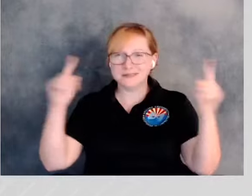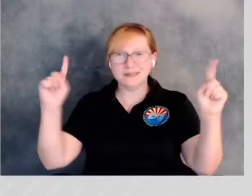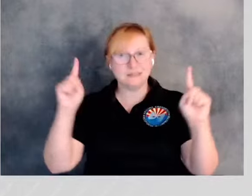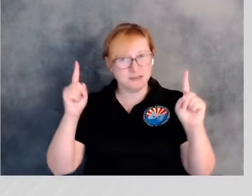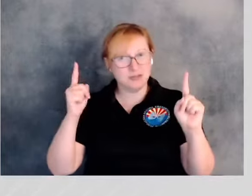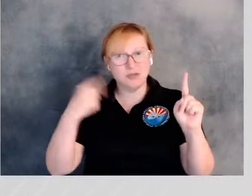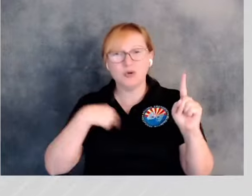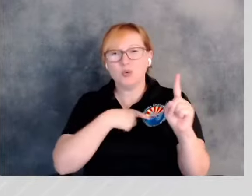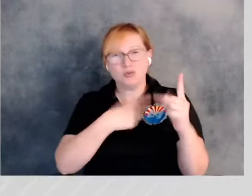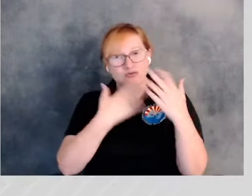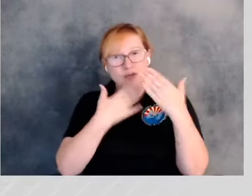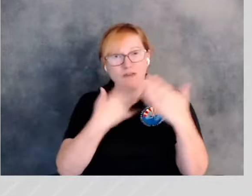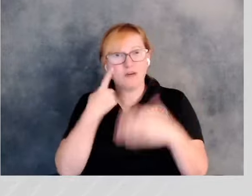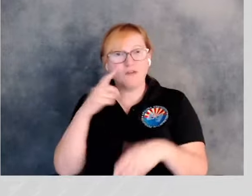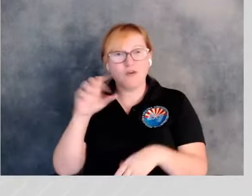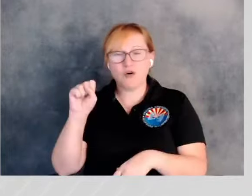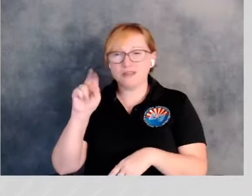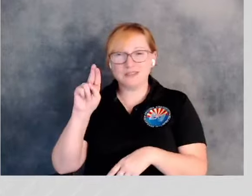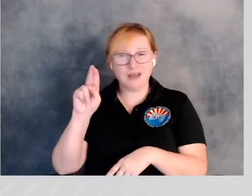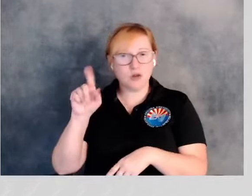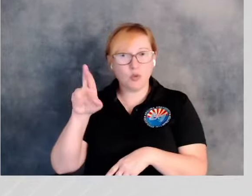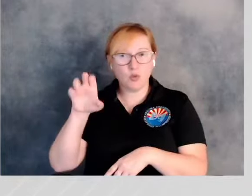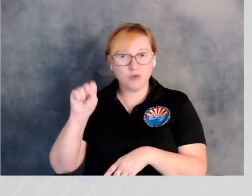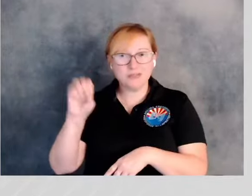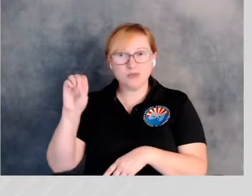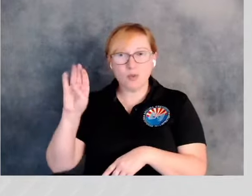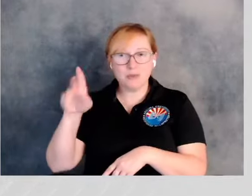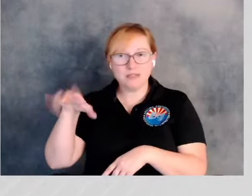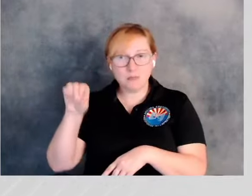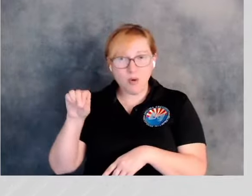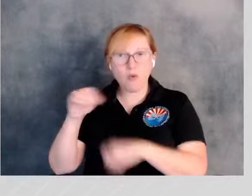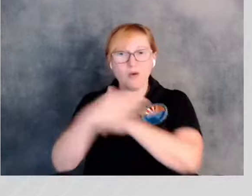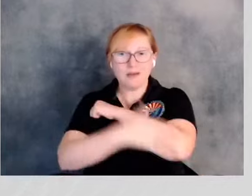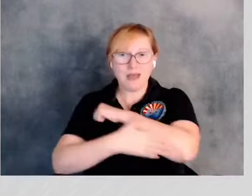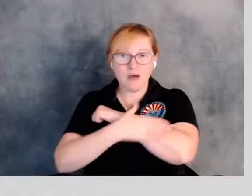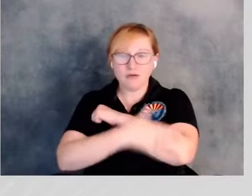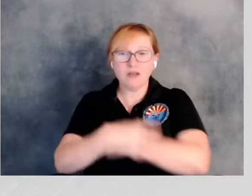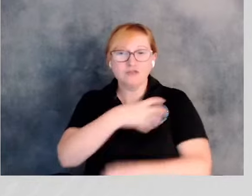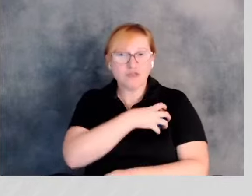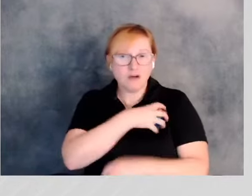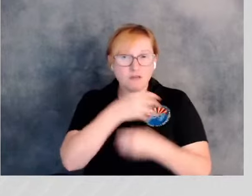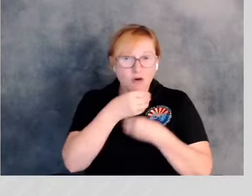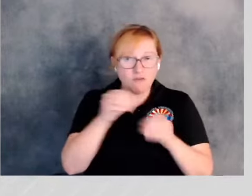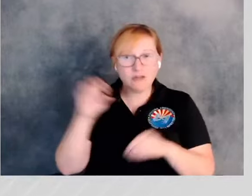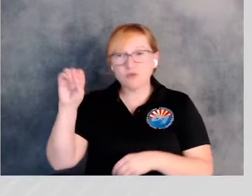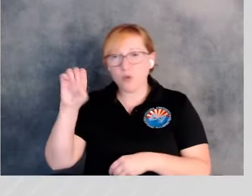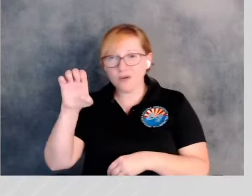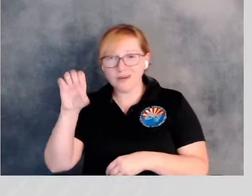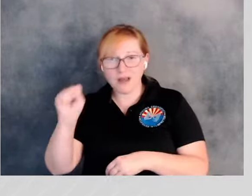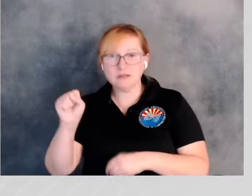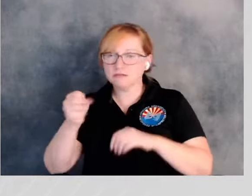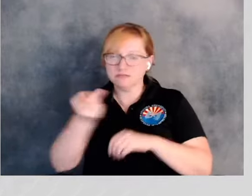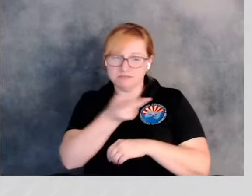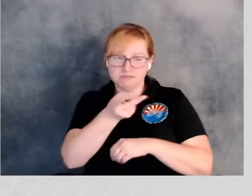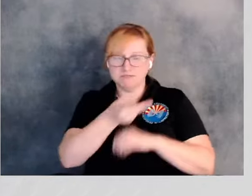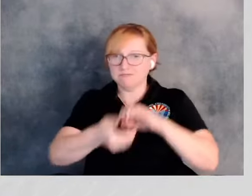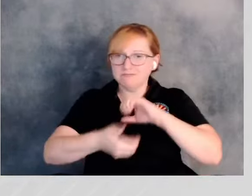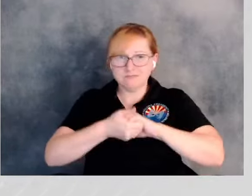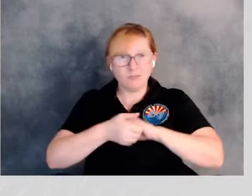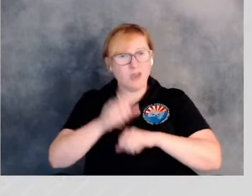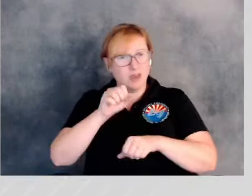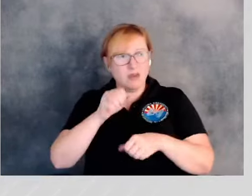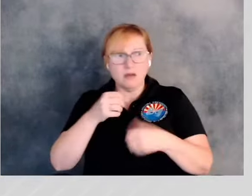Luis Obispo County Sheriff's Office and OES for partnering with us throughout on this and working through some really tough